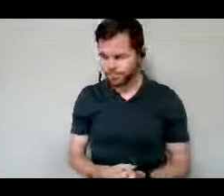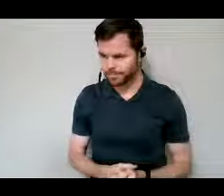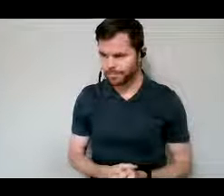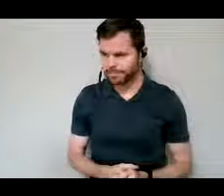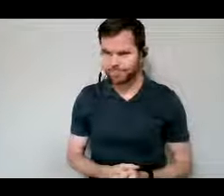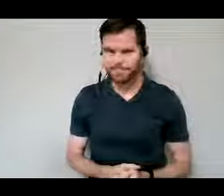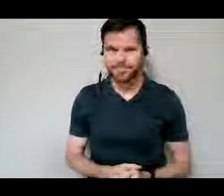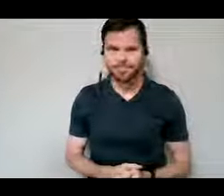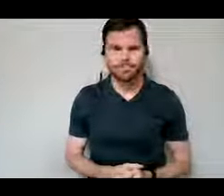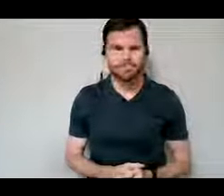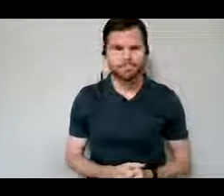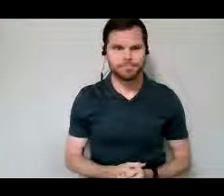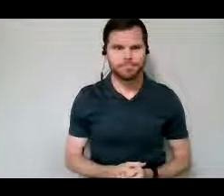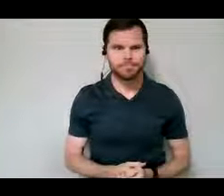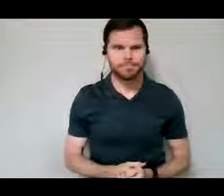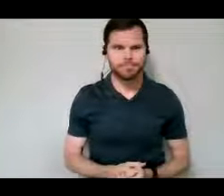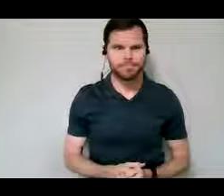Is she here? Yes.